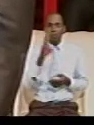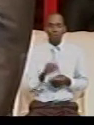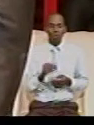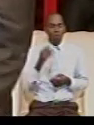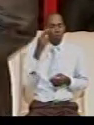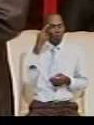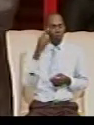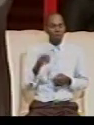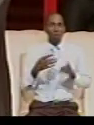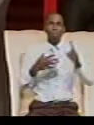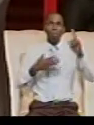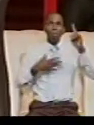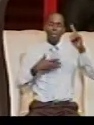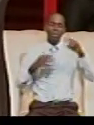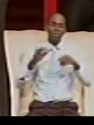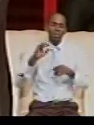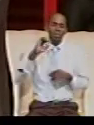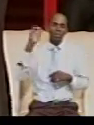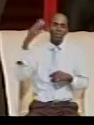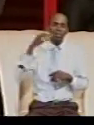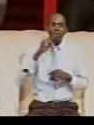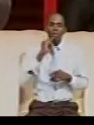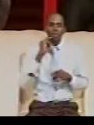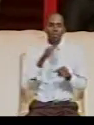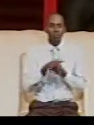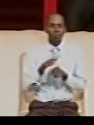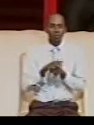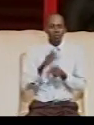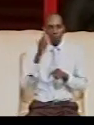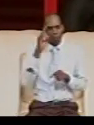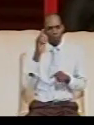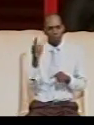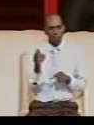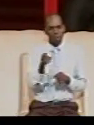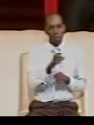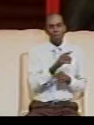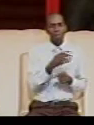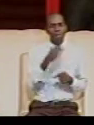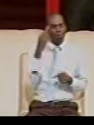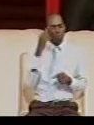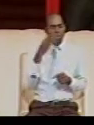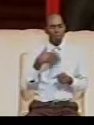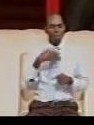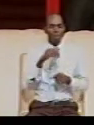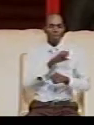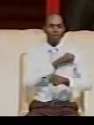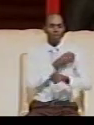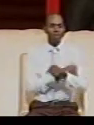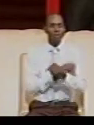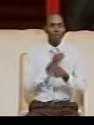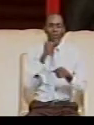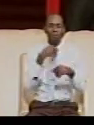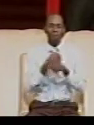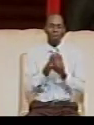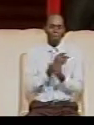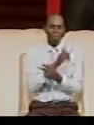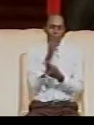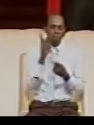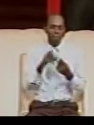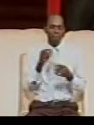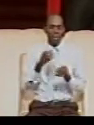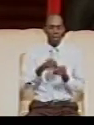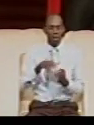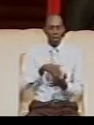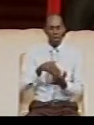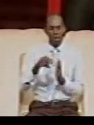thee. For my strength is made perfect in weakness. He will